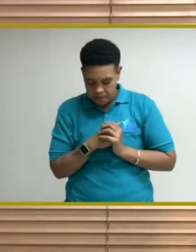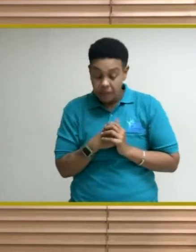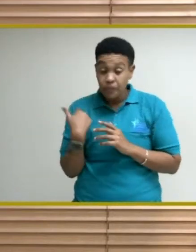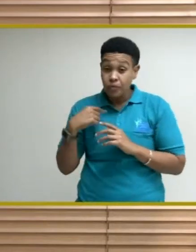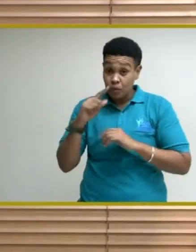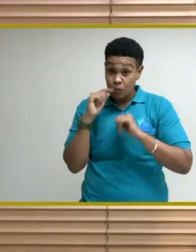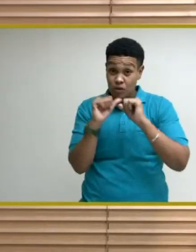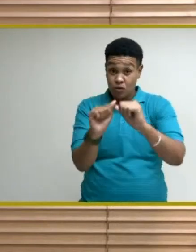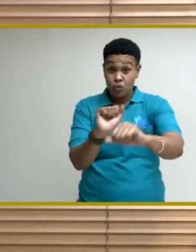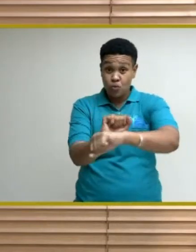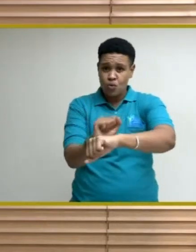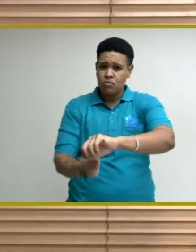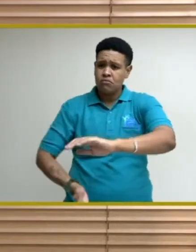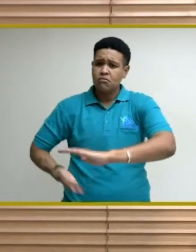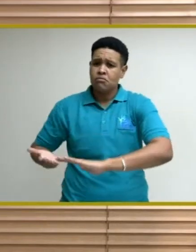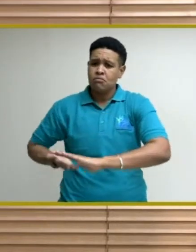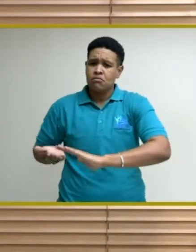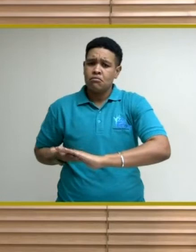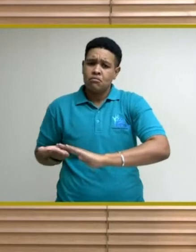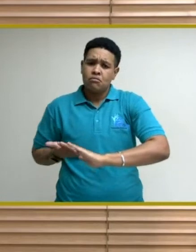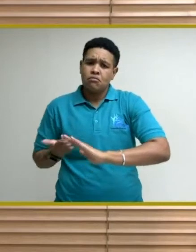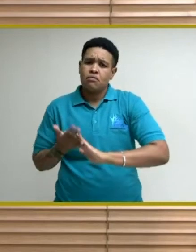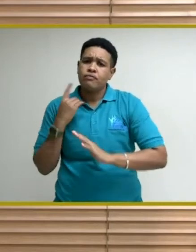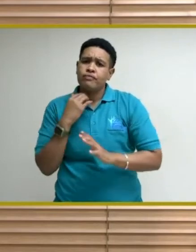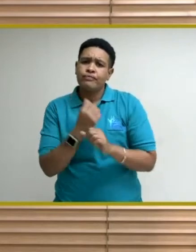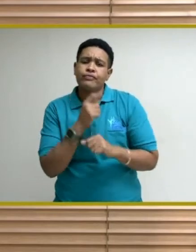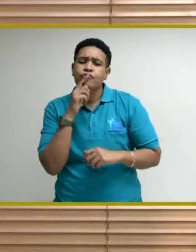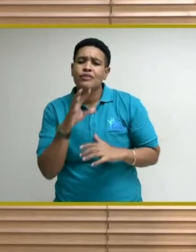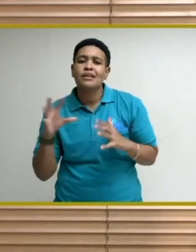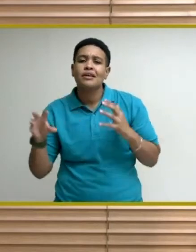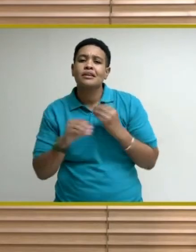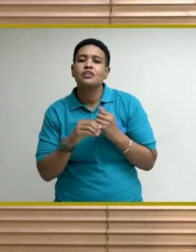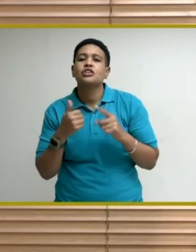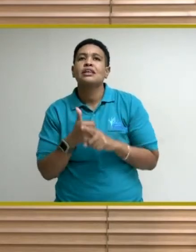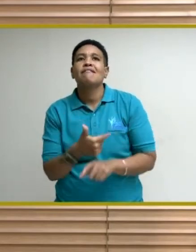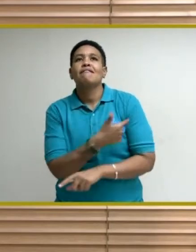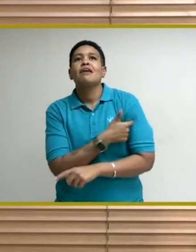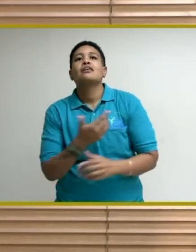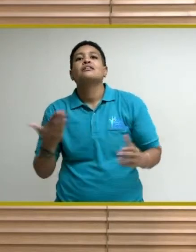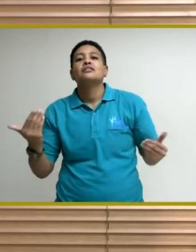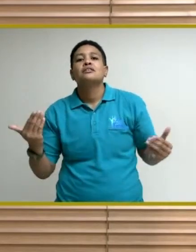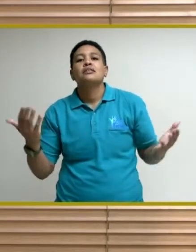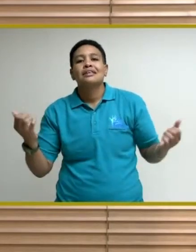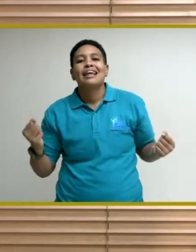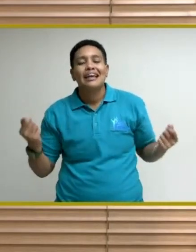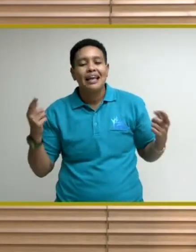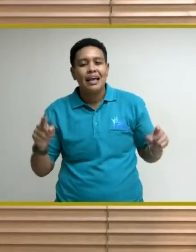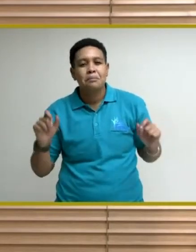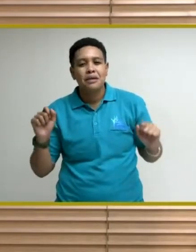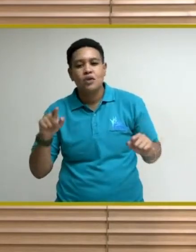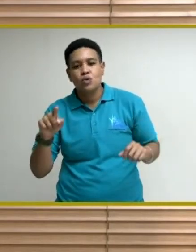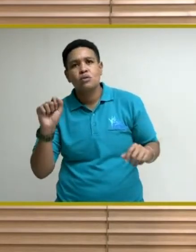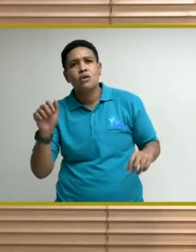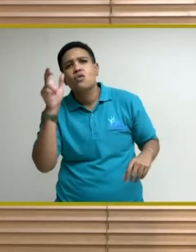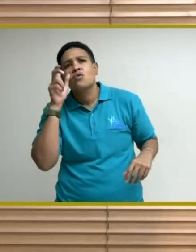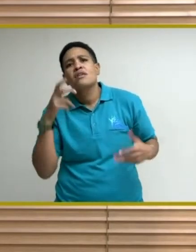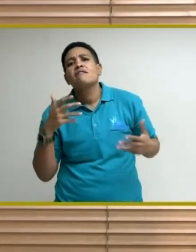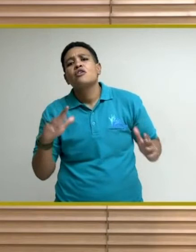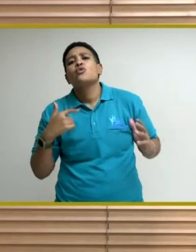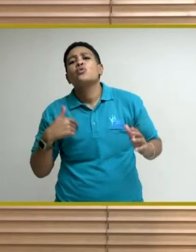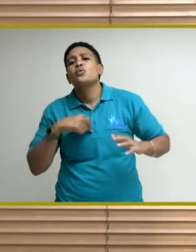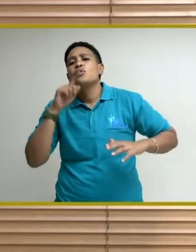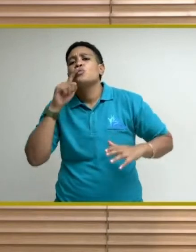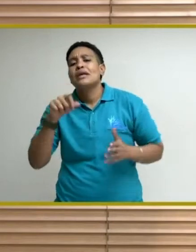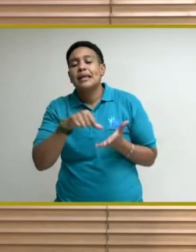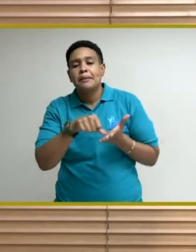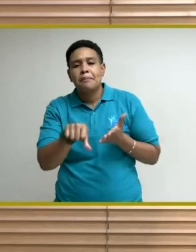continue to work to get additional vaccines. You may have heard that we have paid